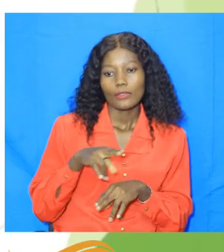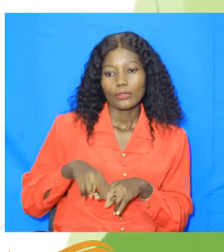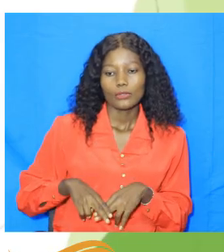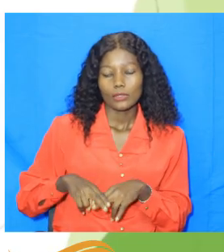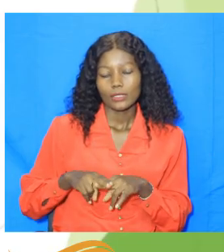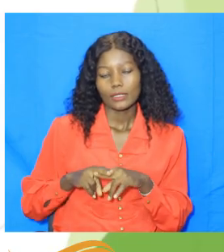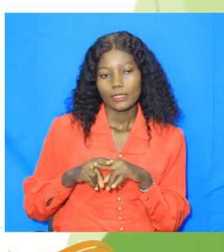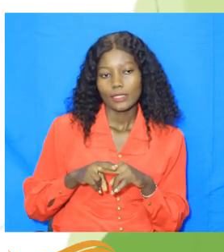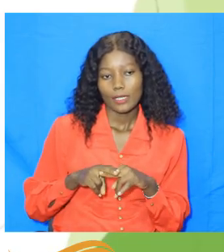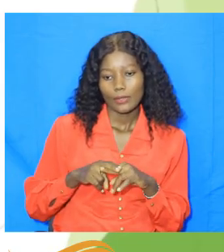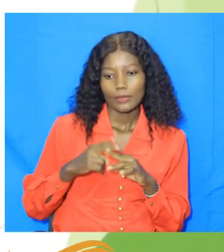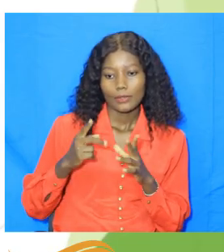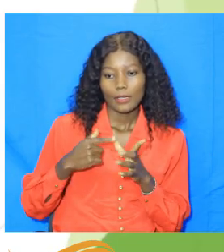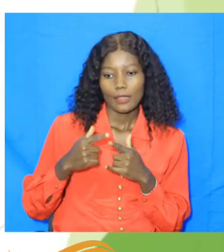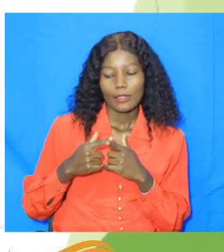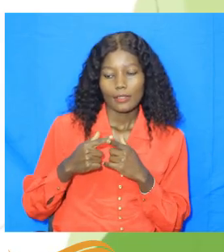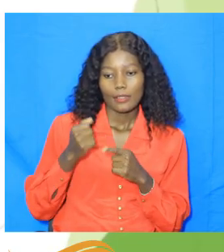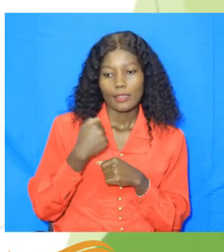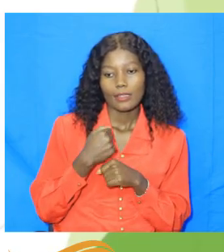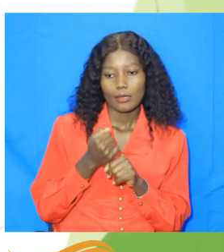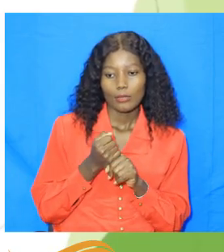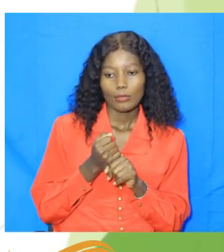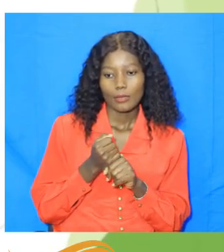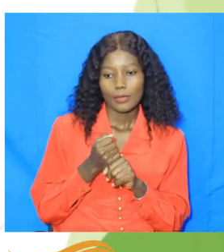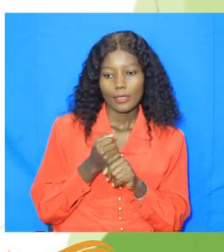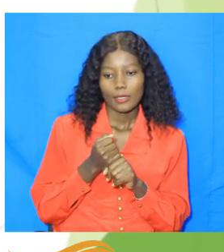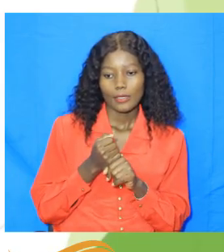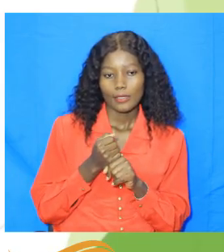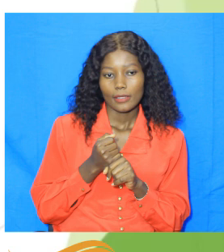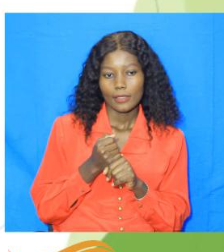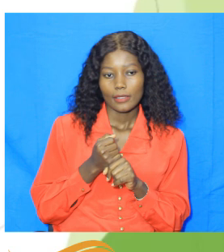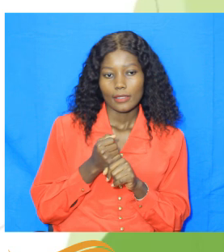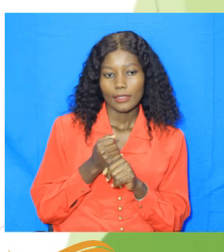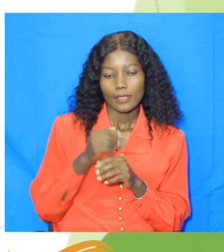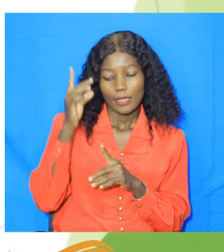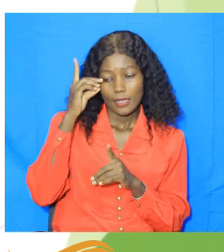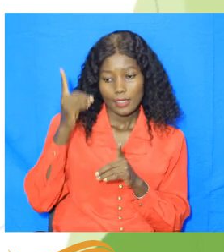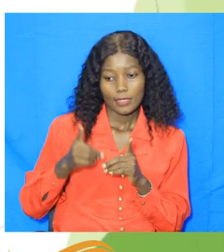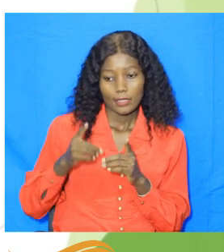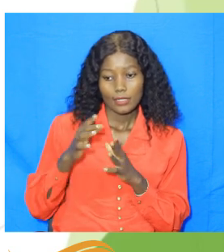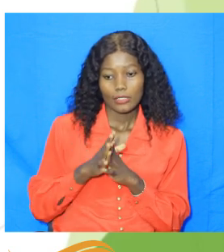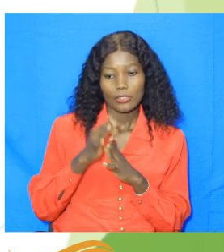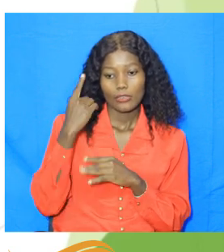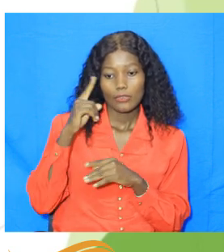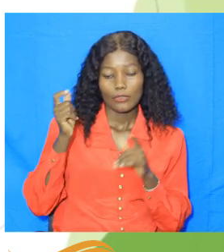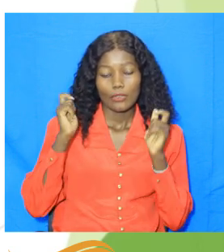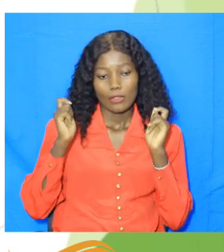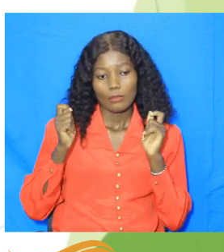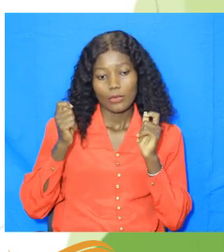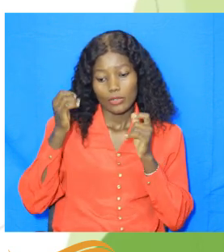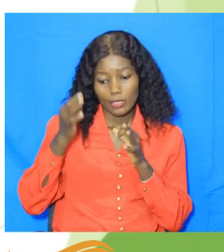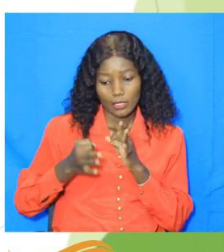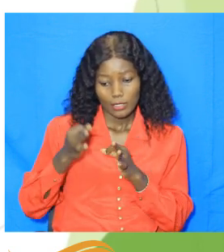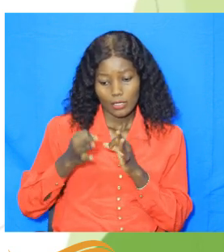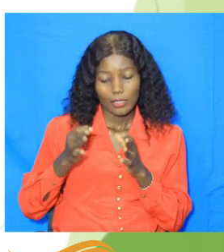down and make a verdict for the protest. In case the protest